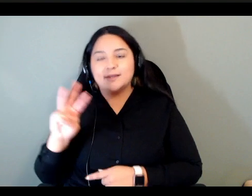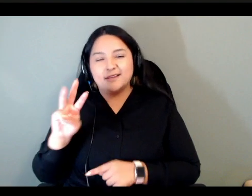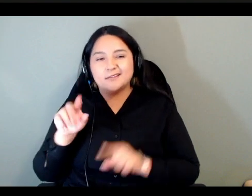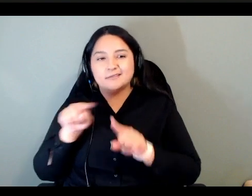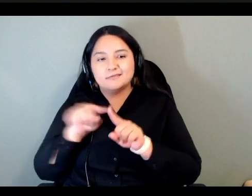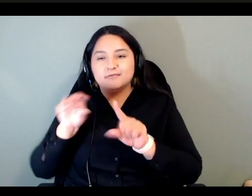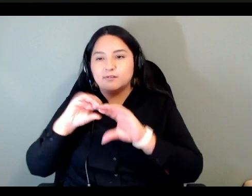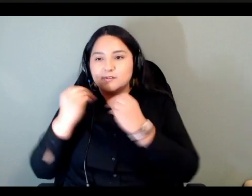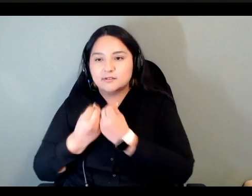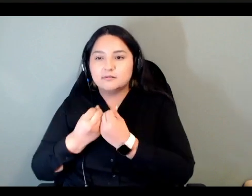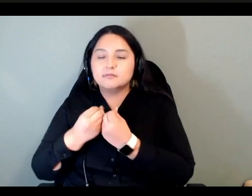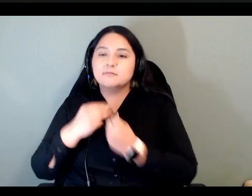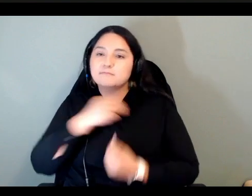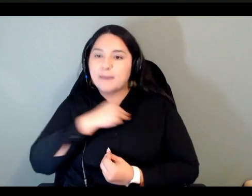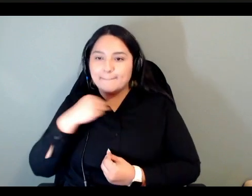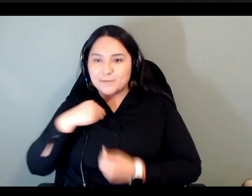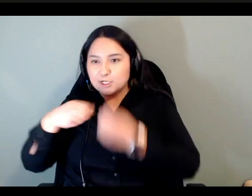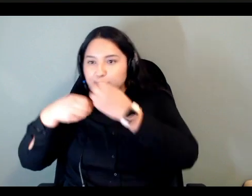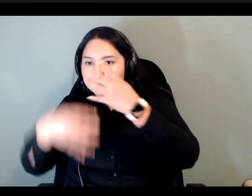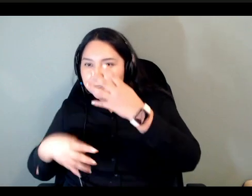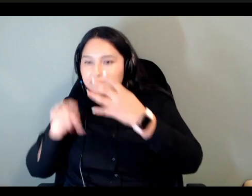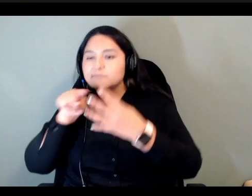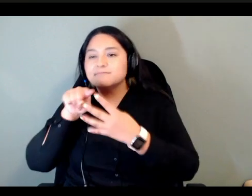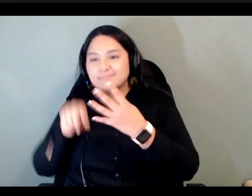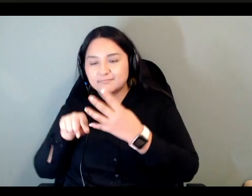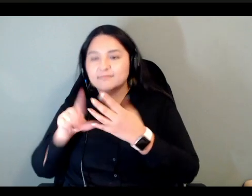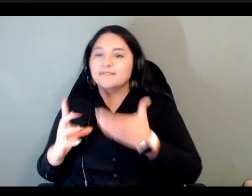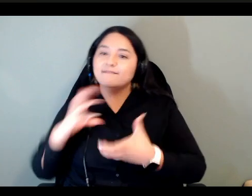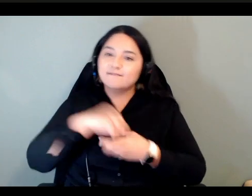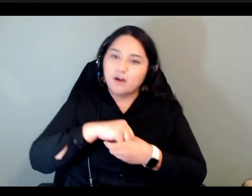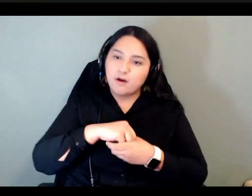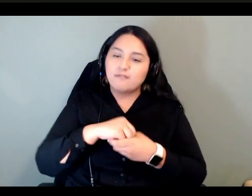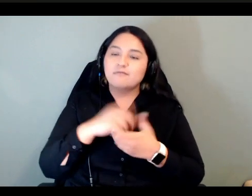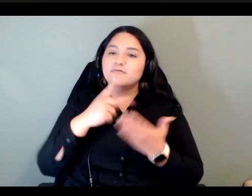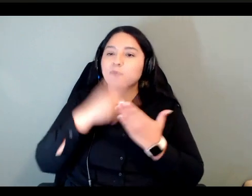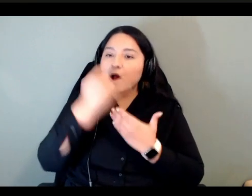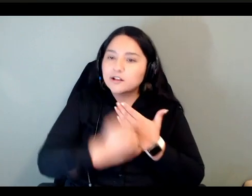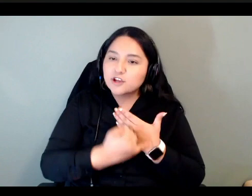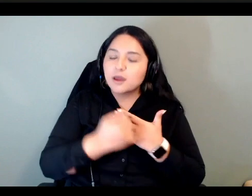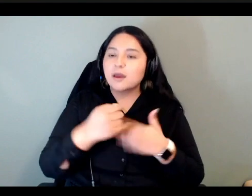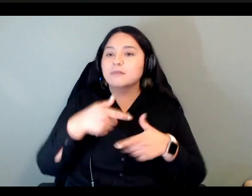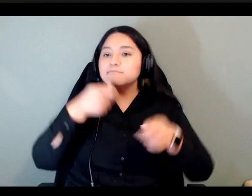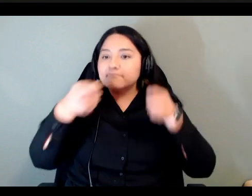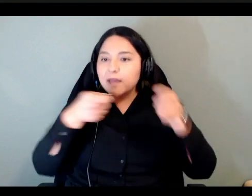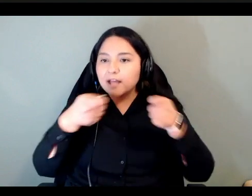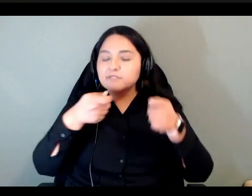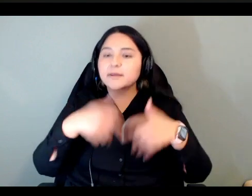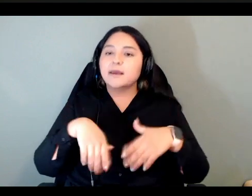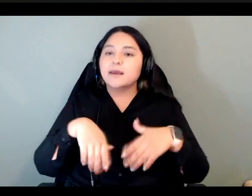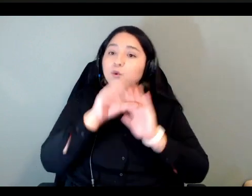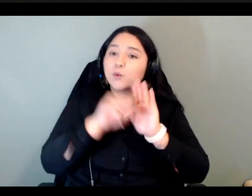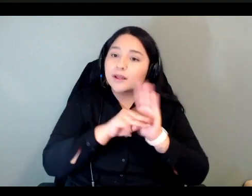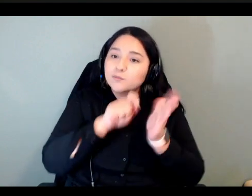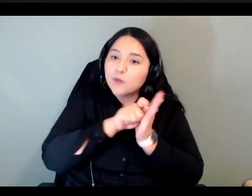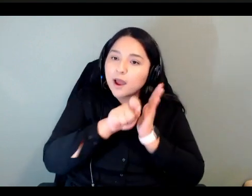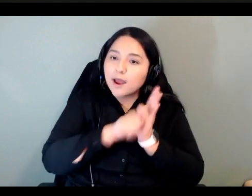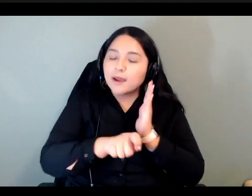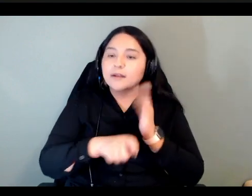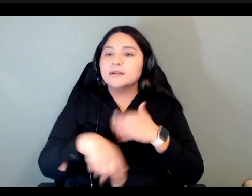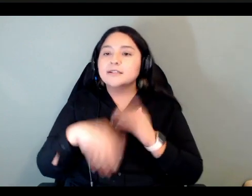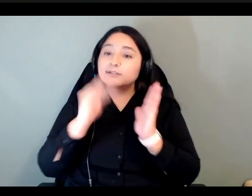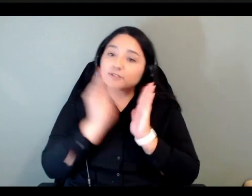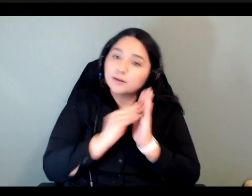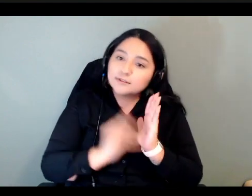involved in various aspects of the project management, writing the curriculum, doing the documentation, the